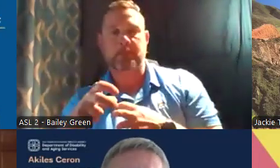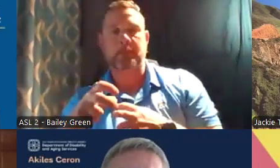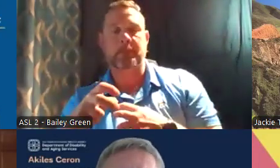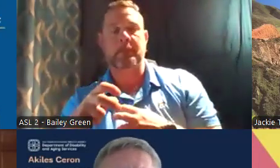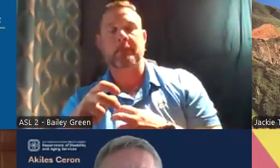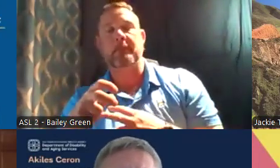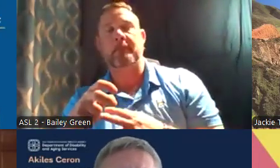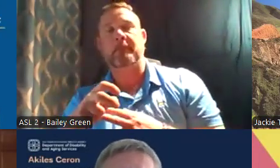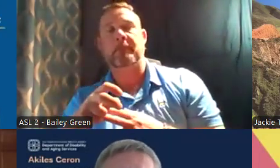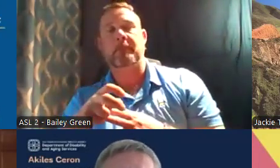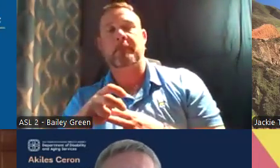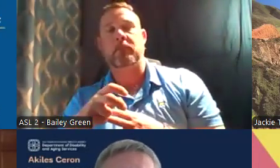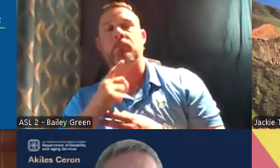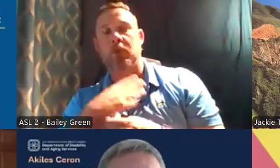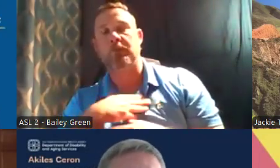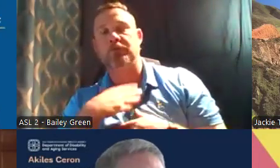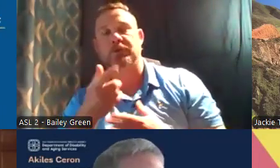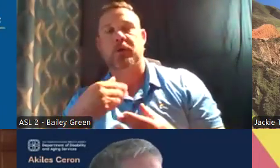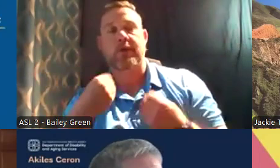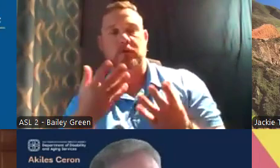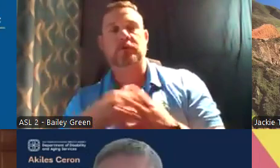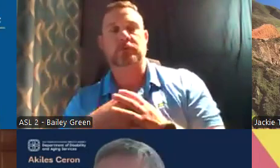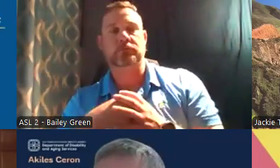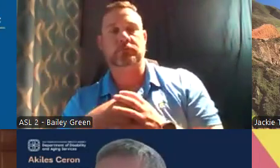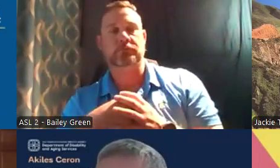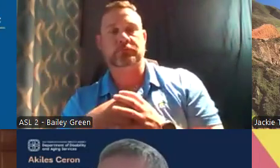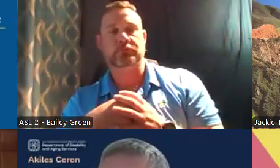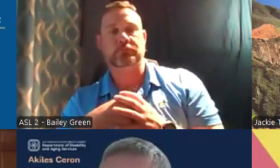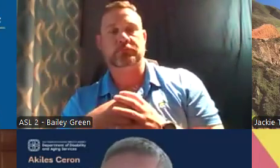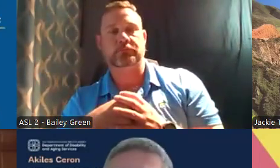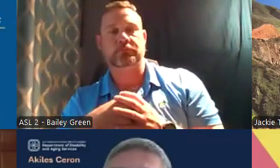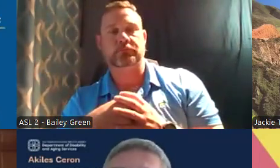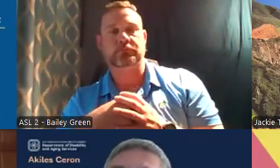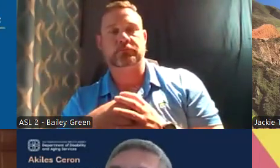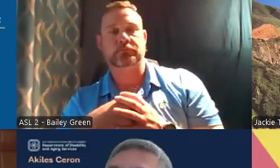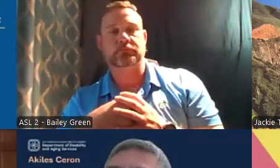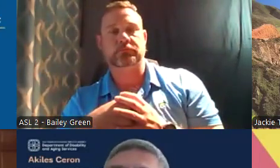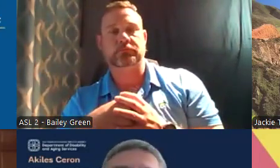and just really appreciate your offering some of that feedback here. So.